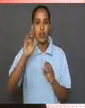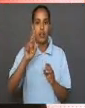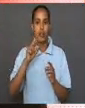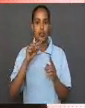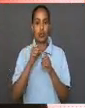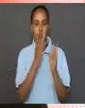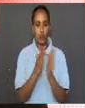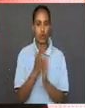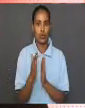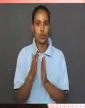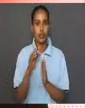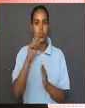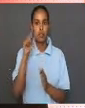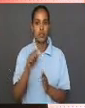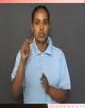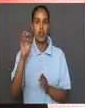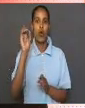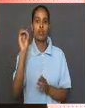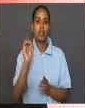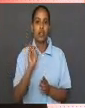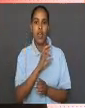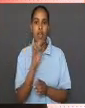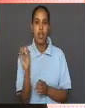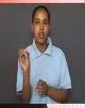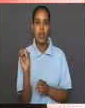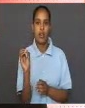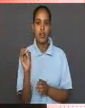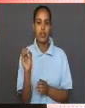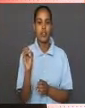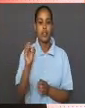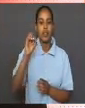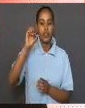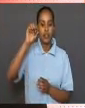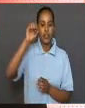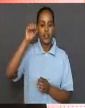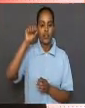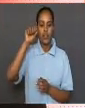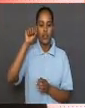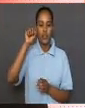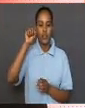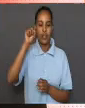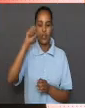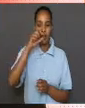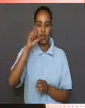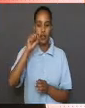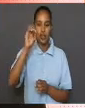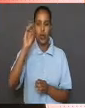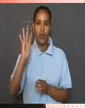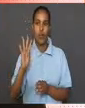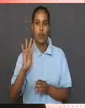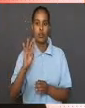to produce zinc oxide and sulfur dioxide. The